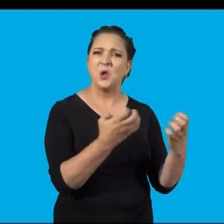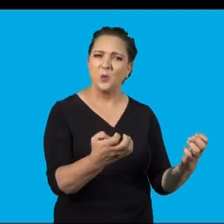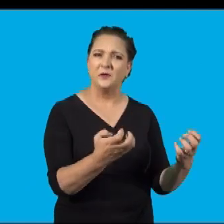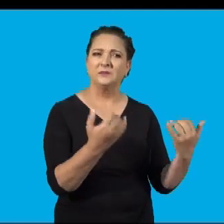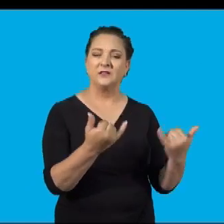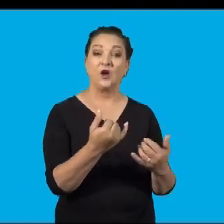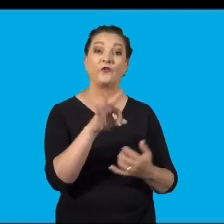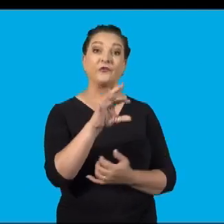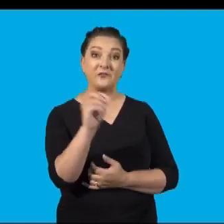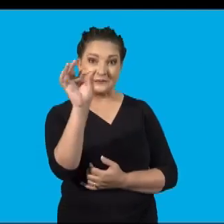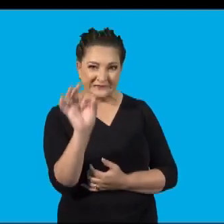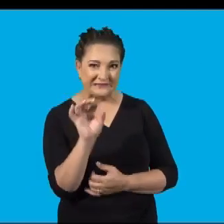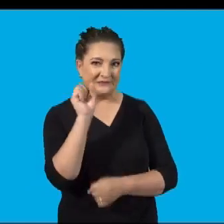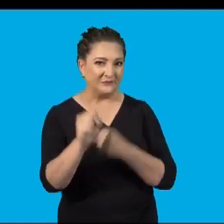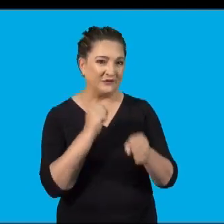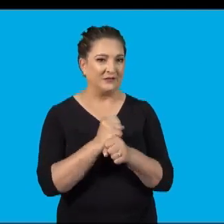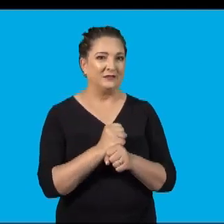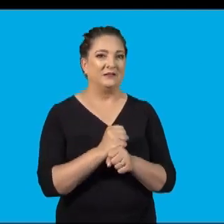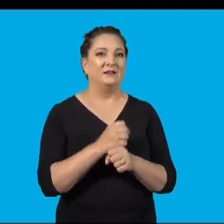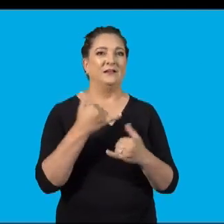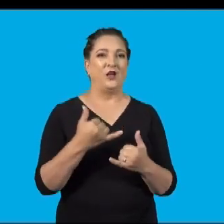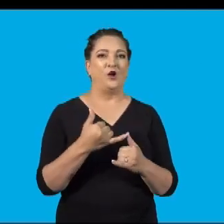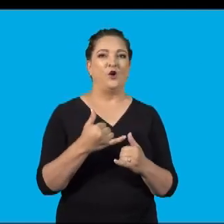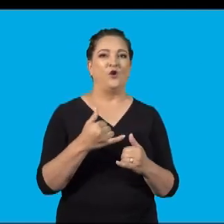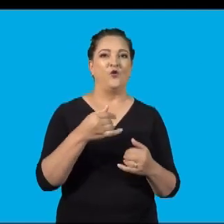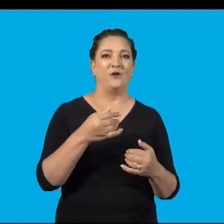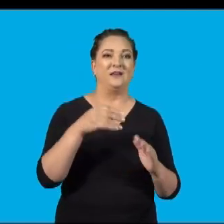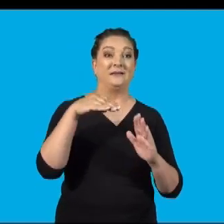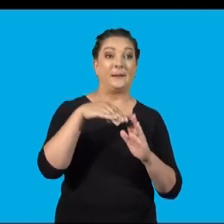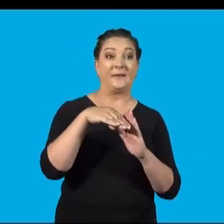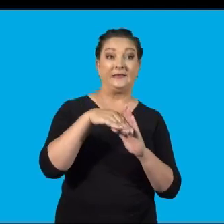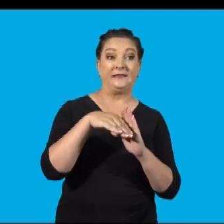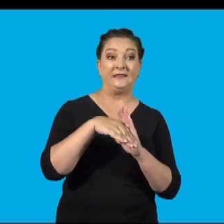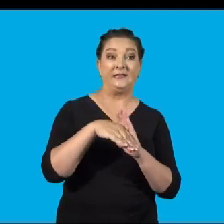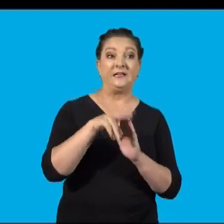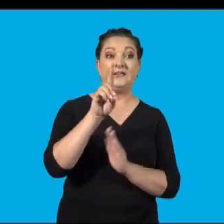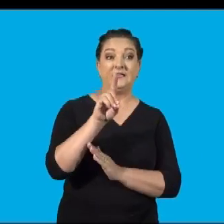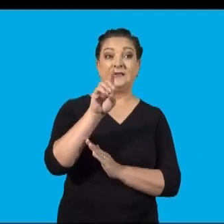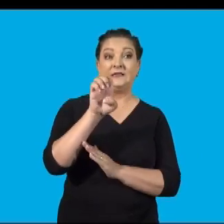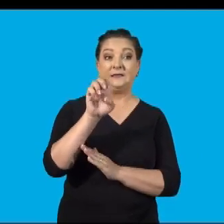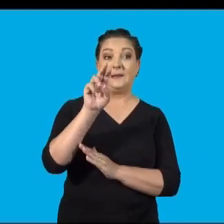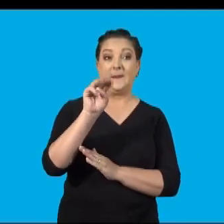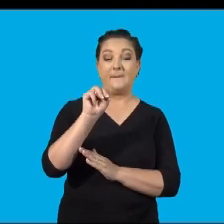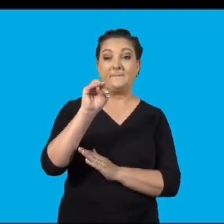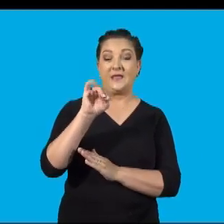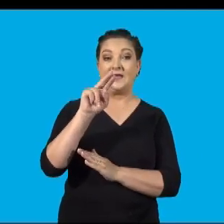depreciates equipment at 30% per annum on the diminishing balance method, not diminishing